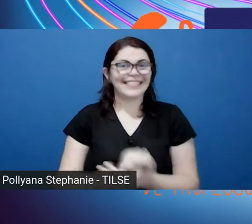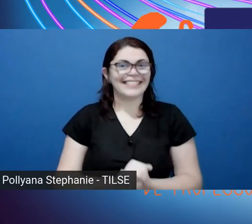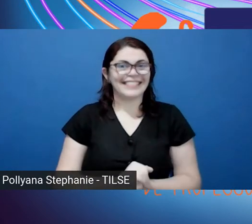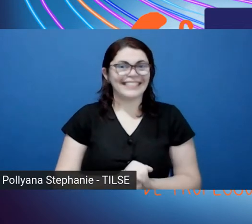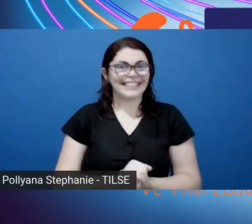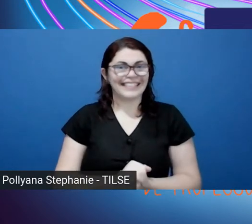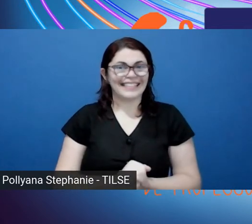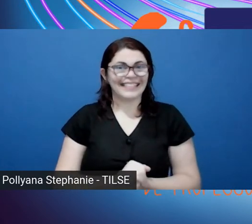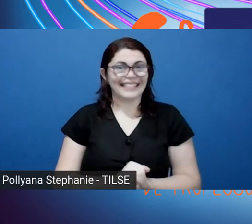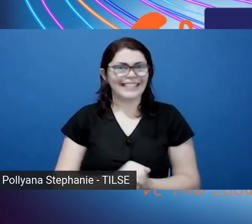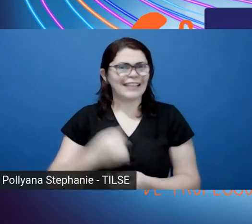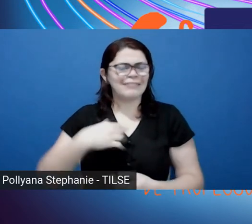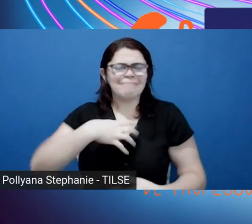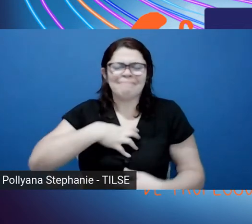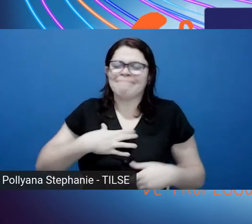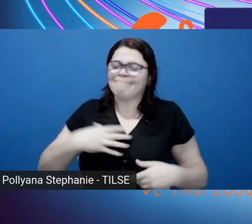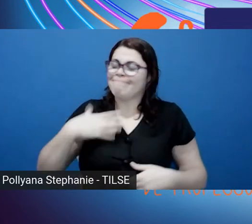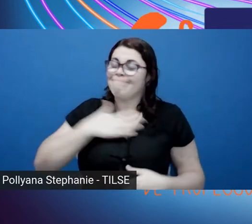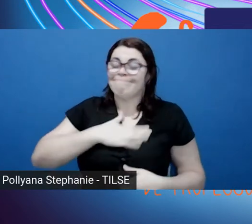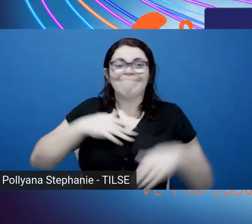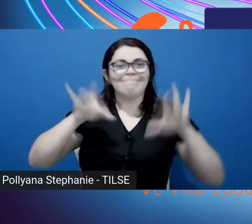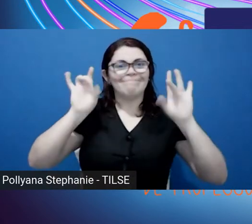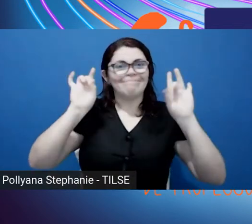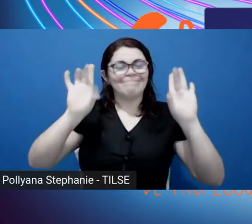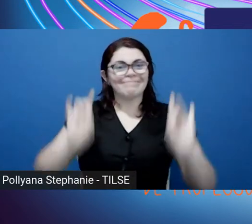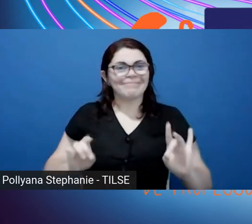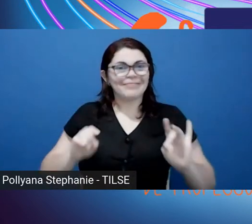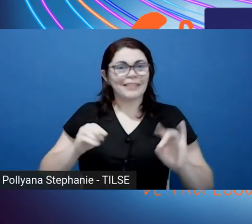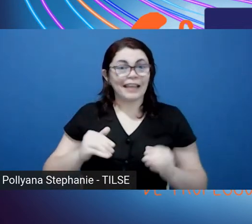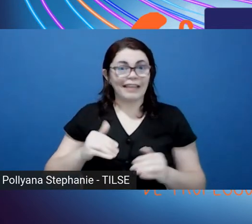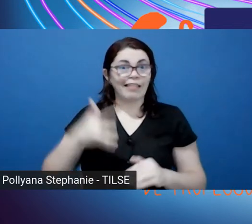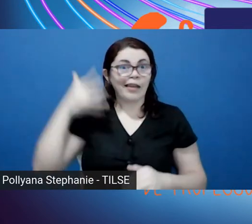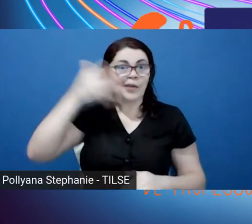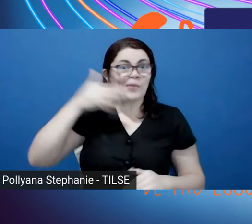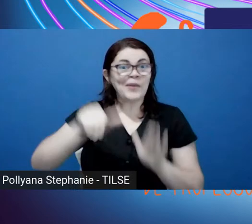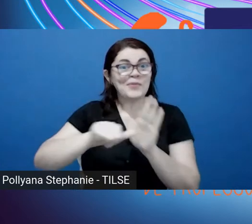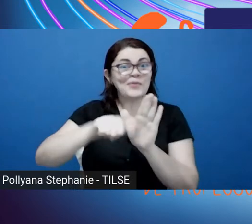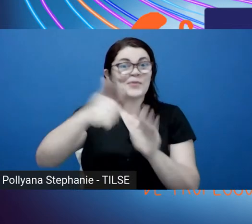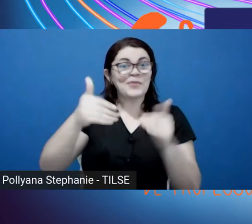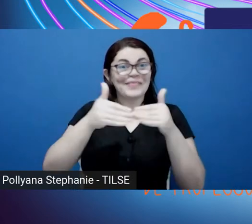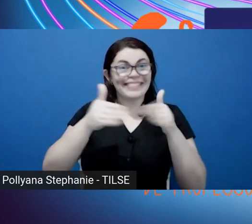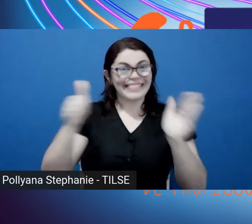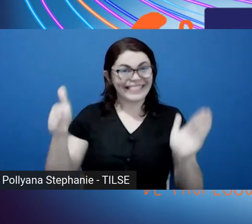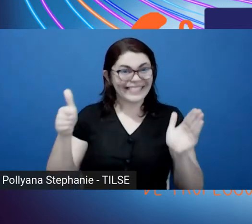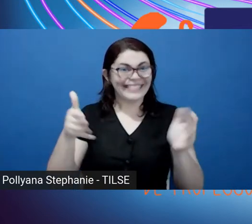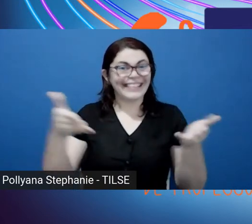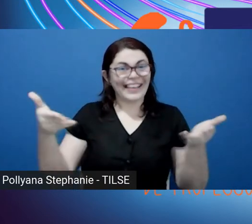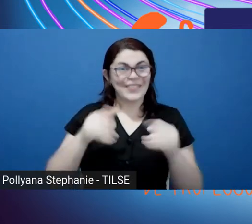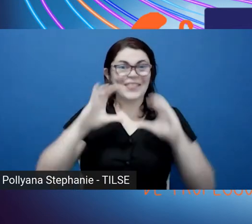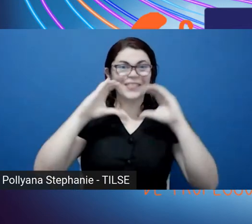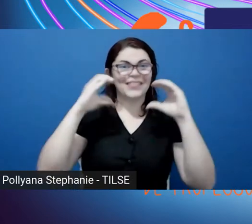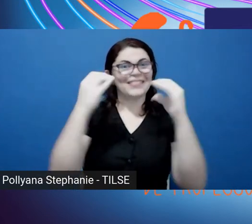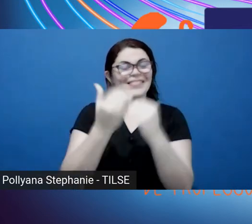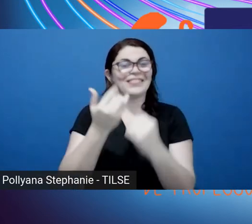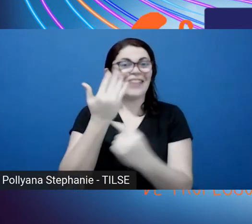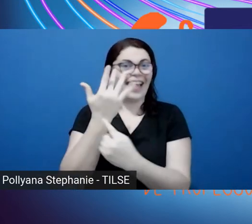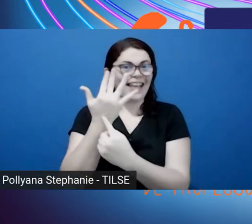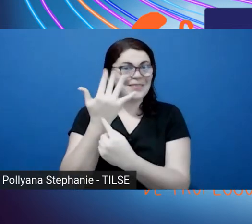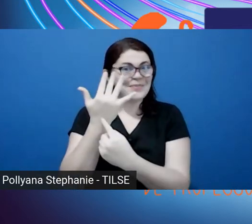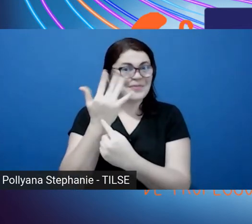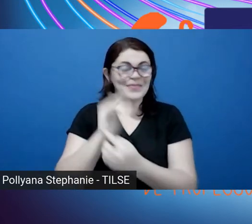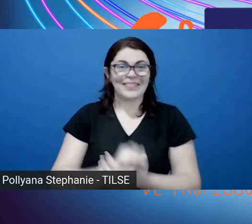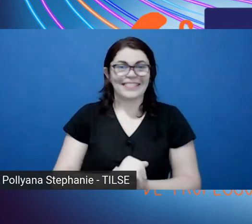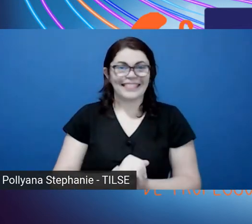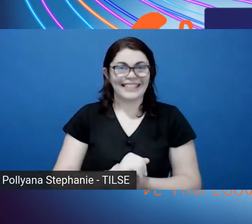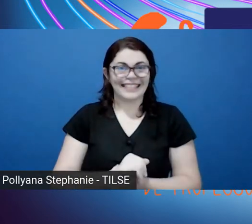And it's an honor to do the opening plenary for this conference. And